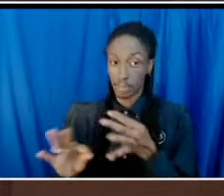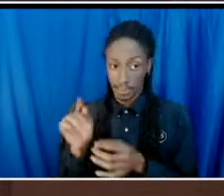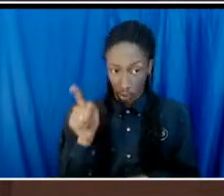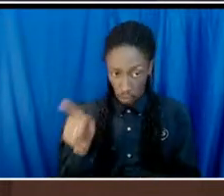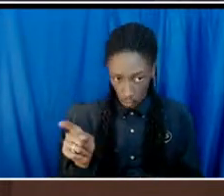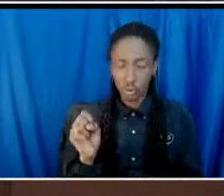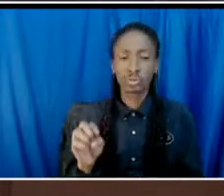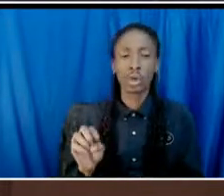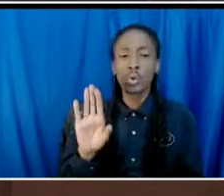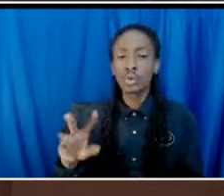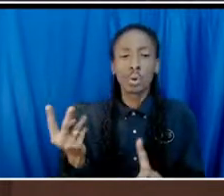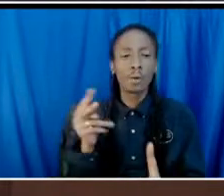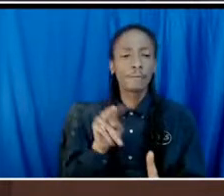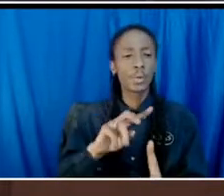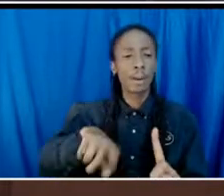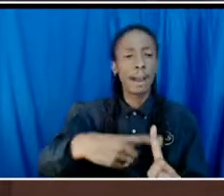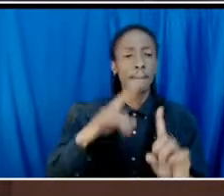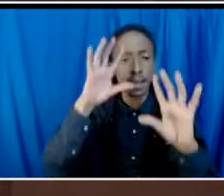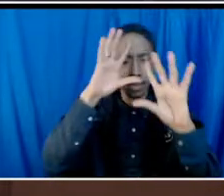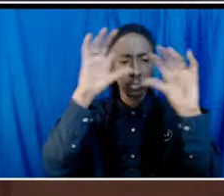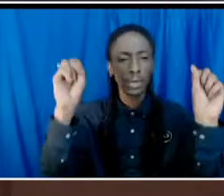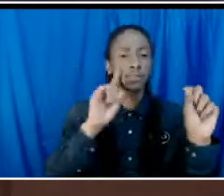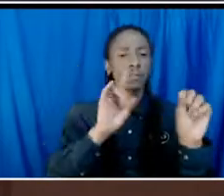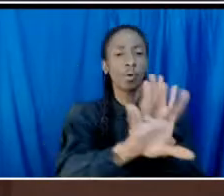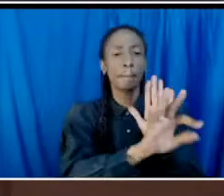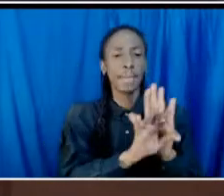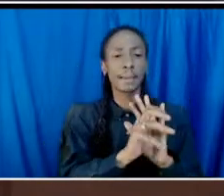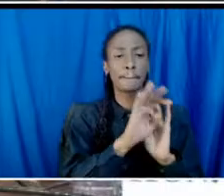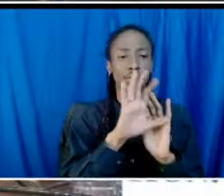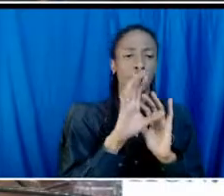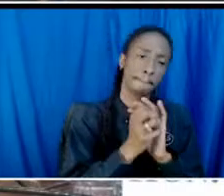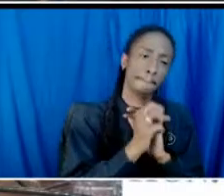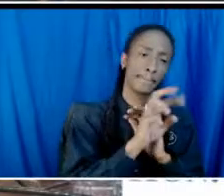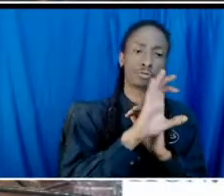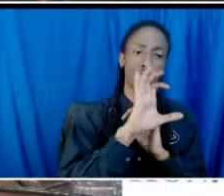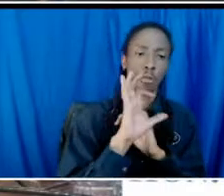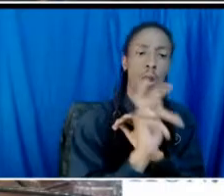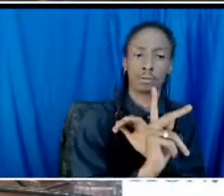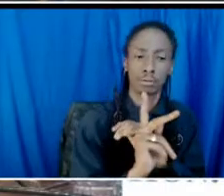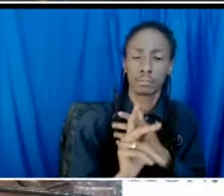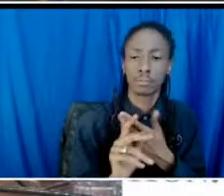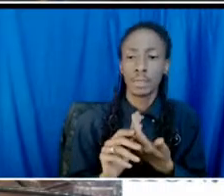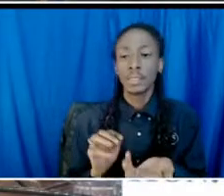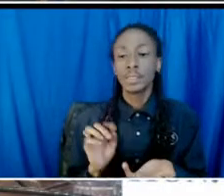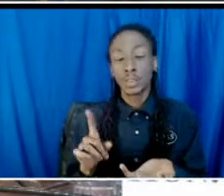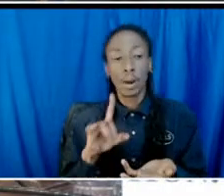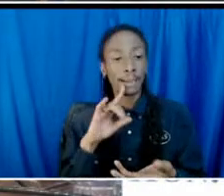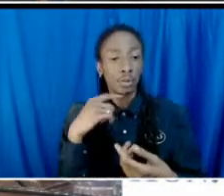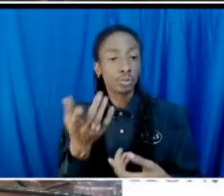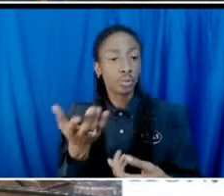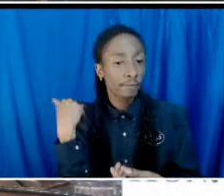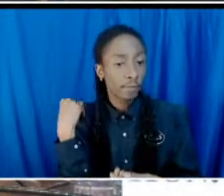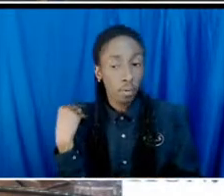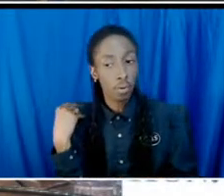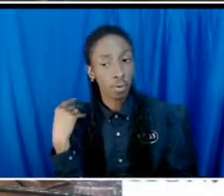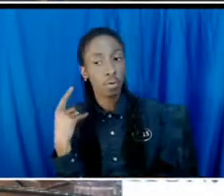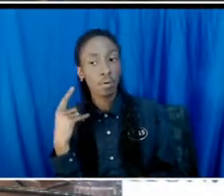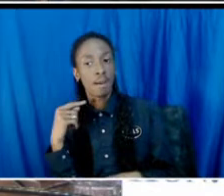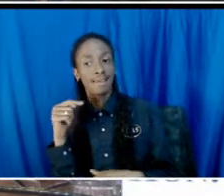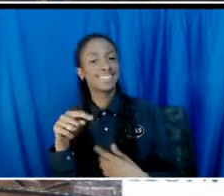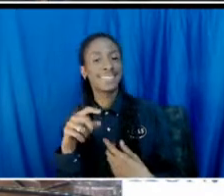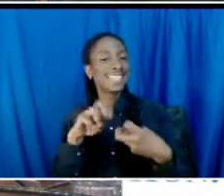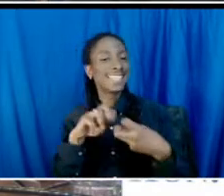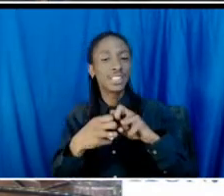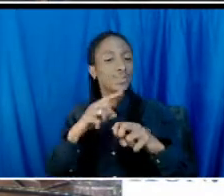view about the president's plan to appoint Mr. Clark? Well, as I alluded to earlier, the issue really wasn't about